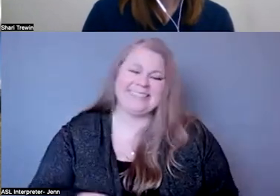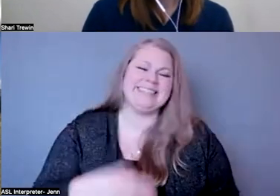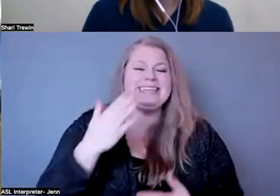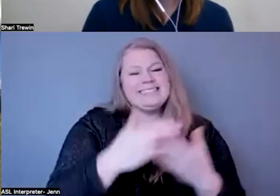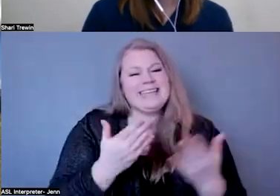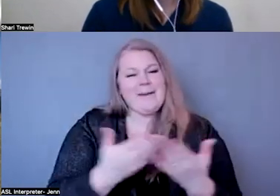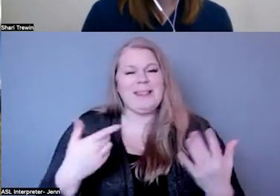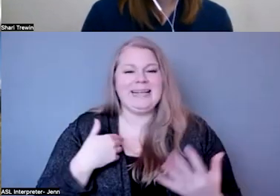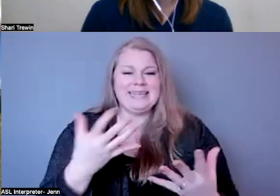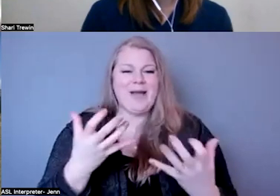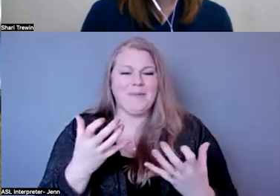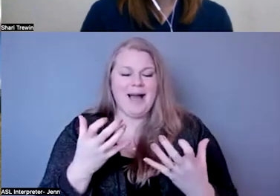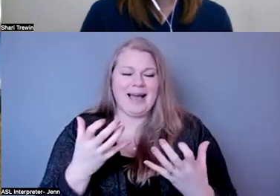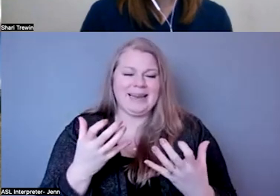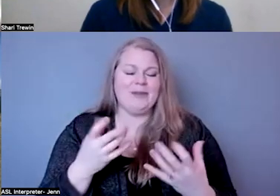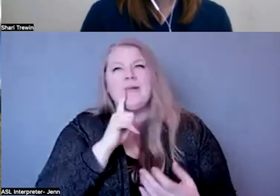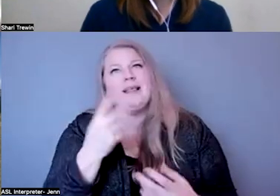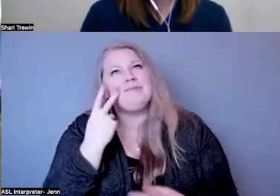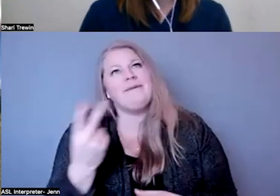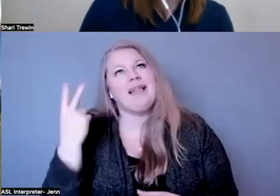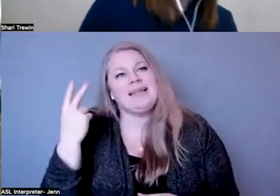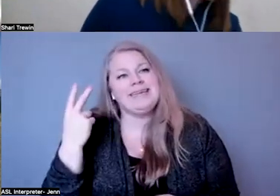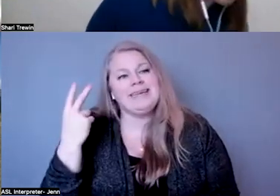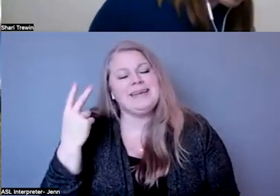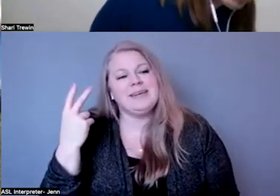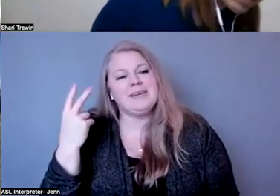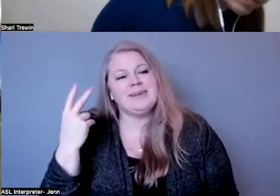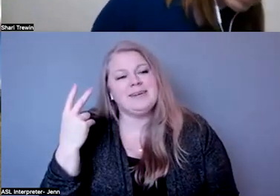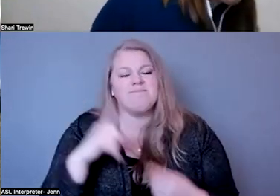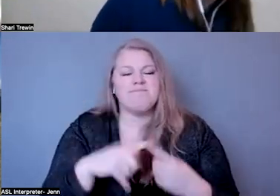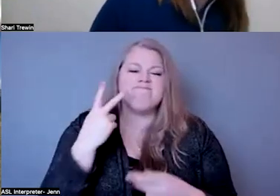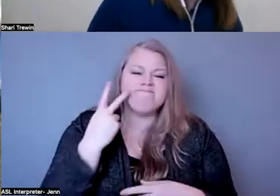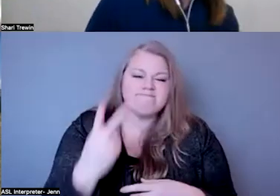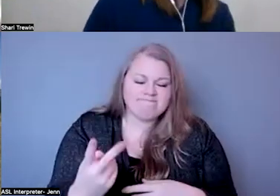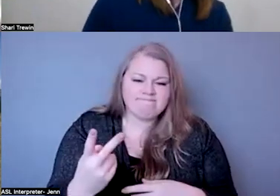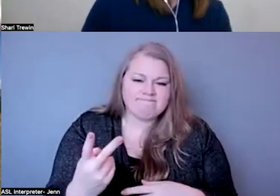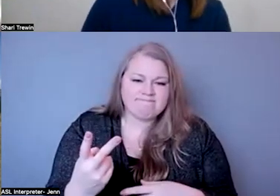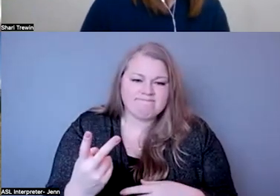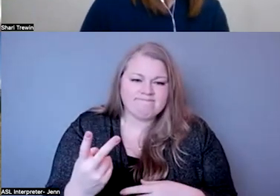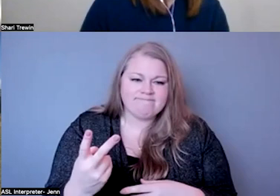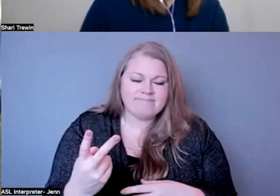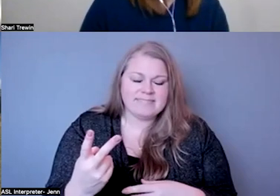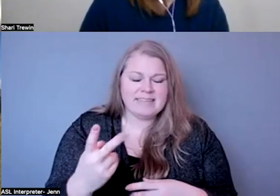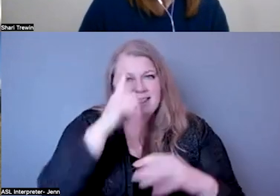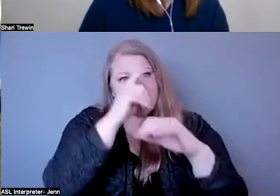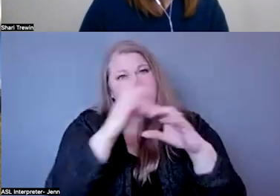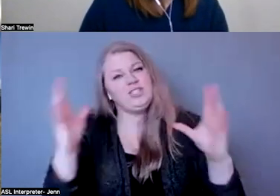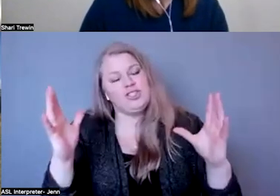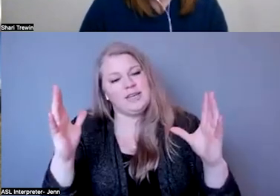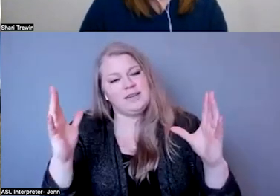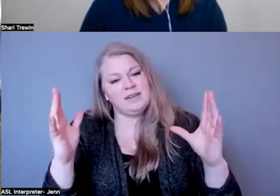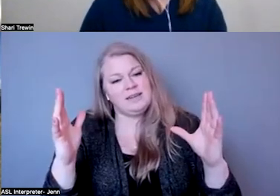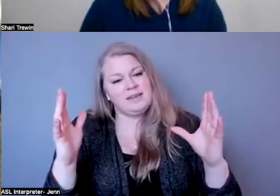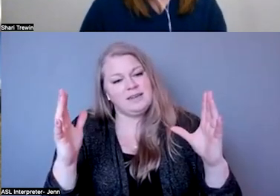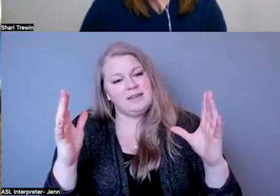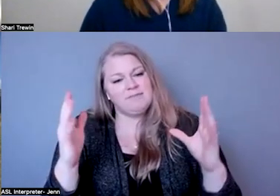to, I was just reflecting on in seeing this grand and very exciting vision. And so